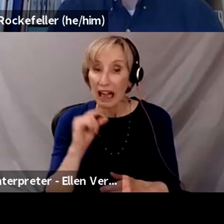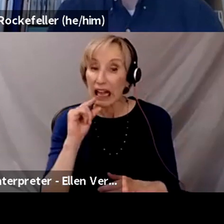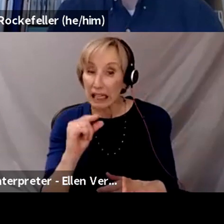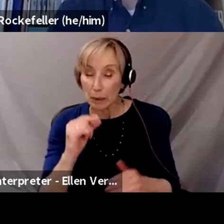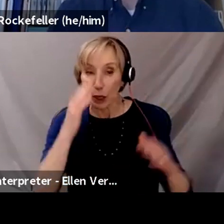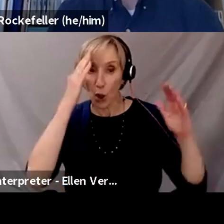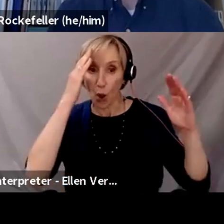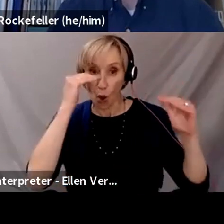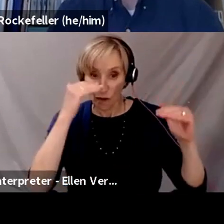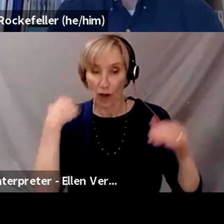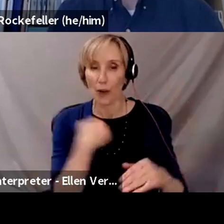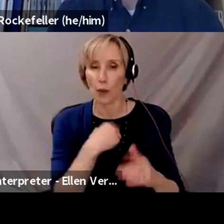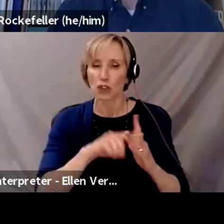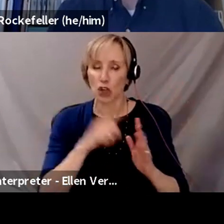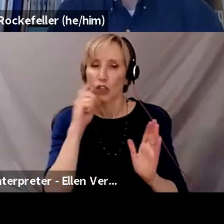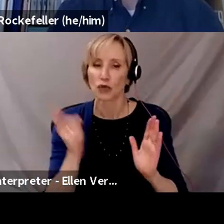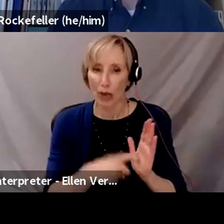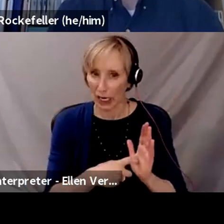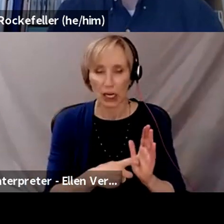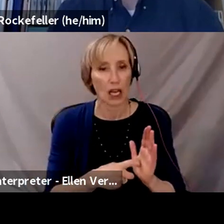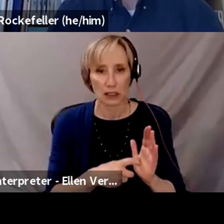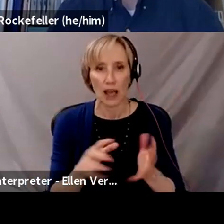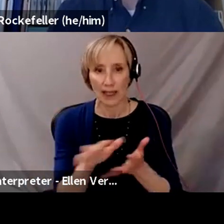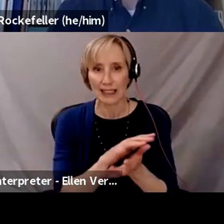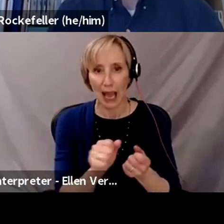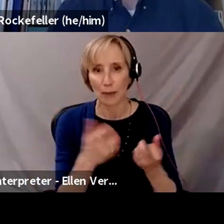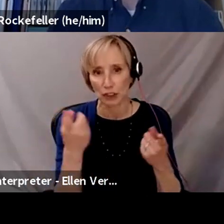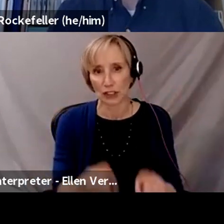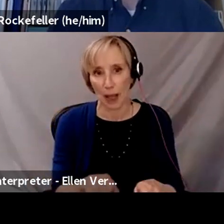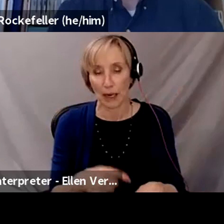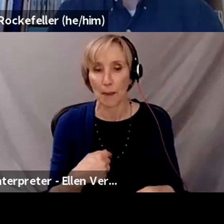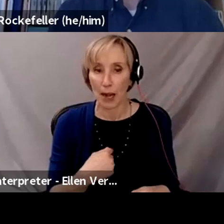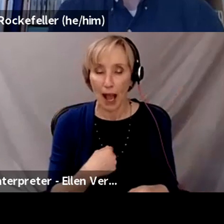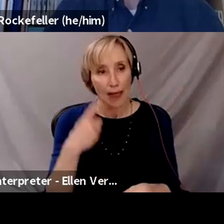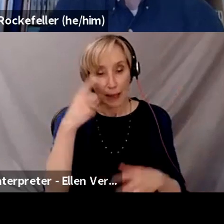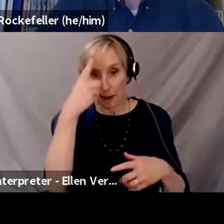But I think mental health for all, for me, means ending oppression for all groups.